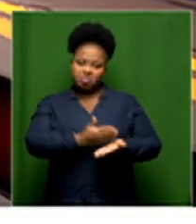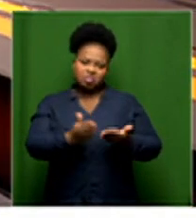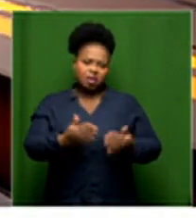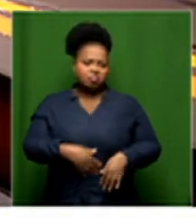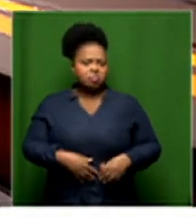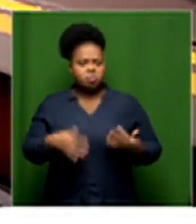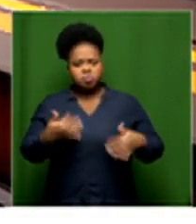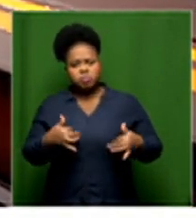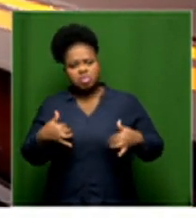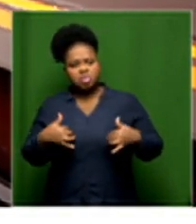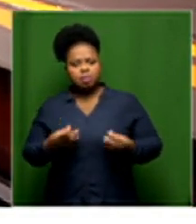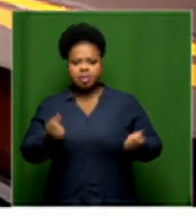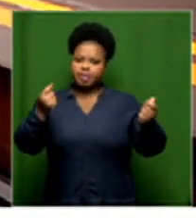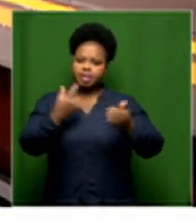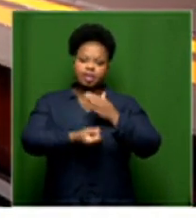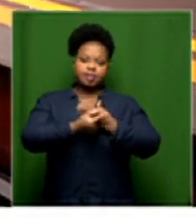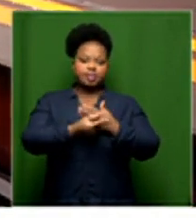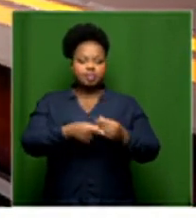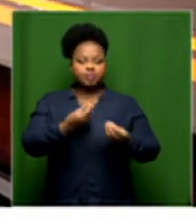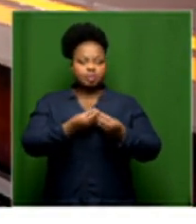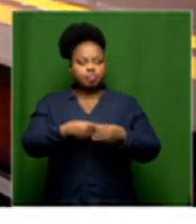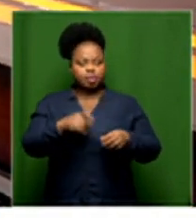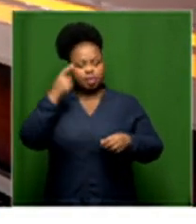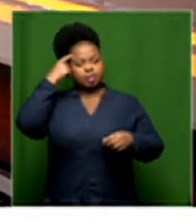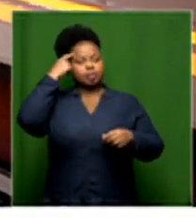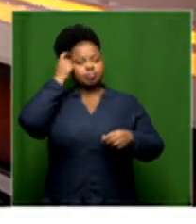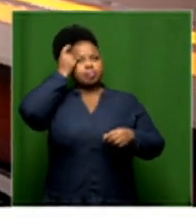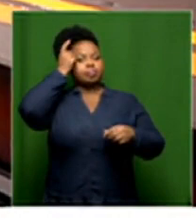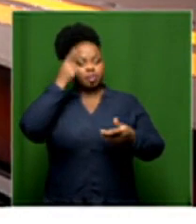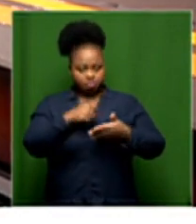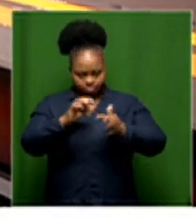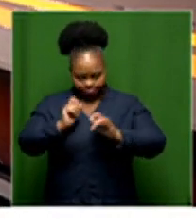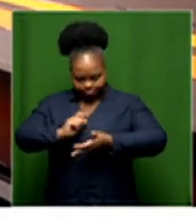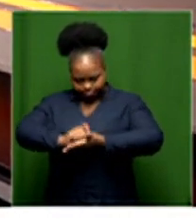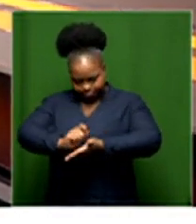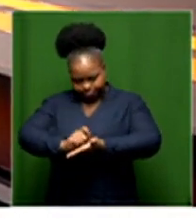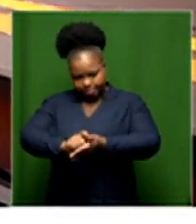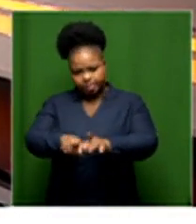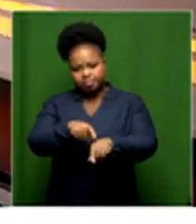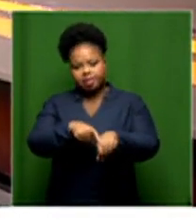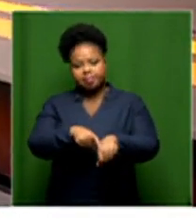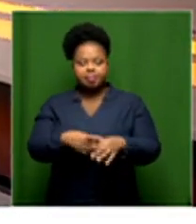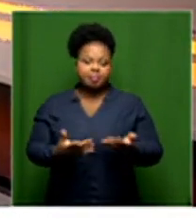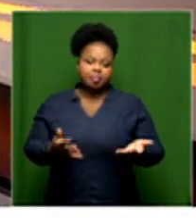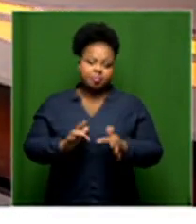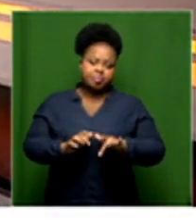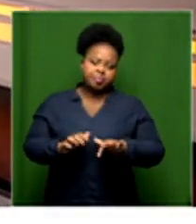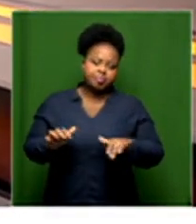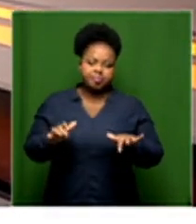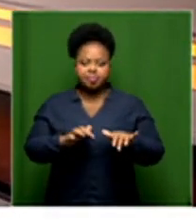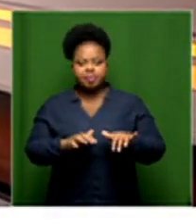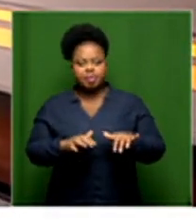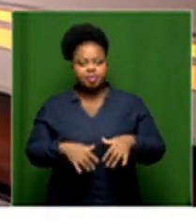very spontaneous. Like if something comes through their mind, they sit down, take a pen and paper or an iPad or computer or whatever,